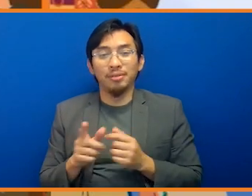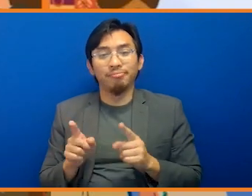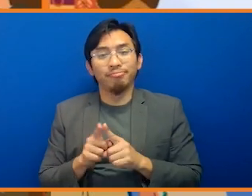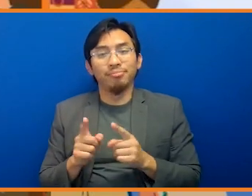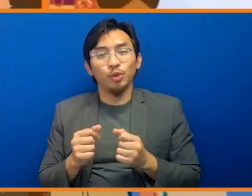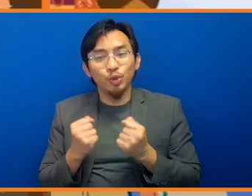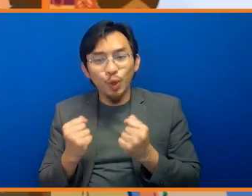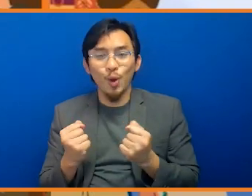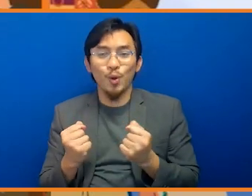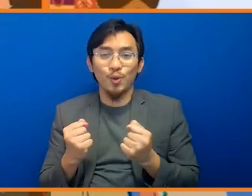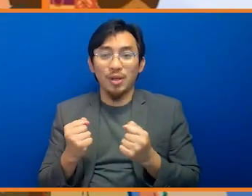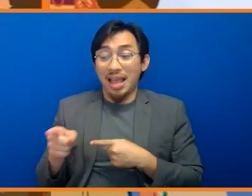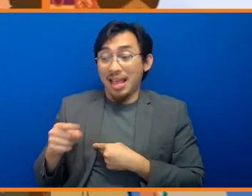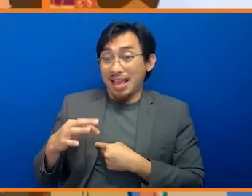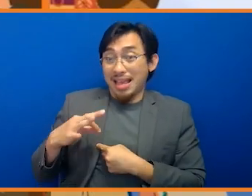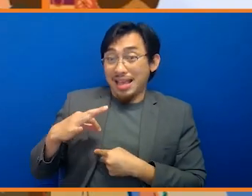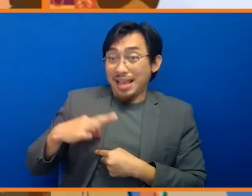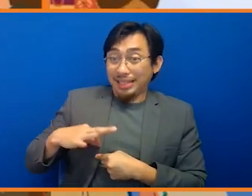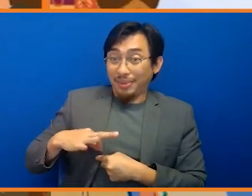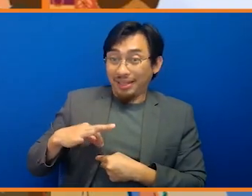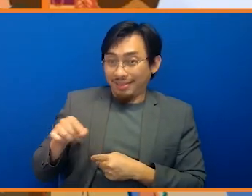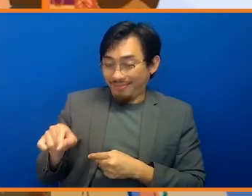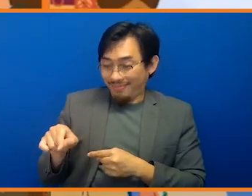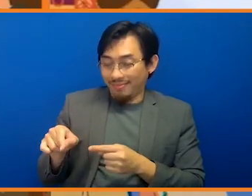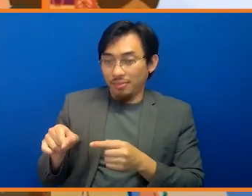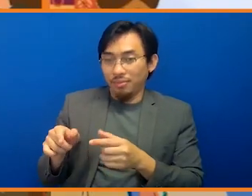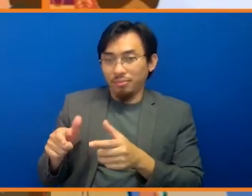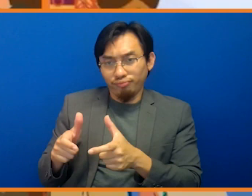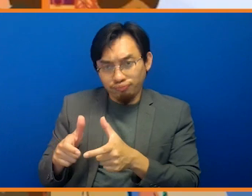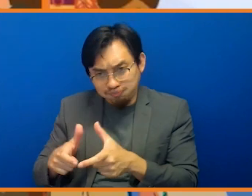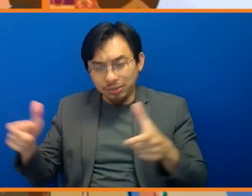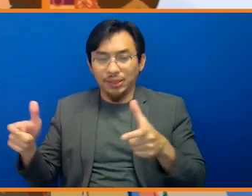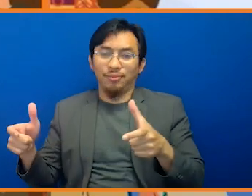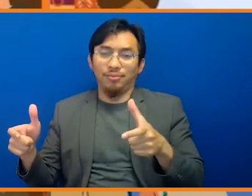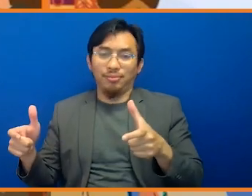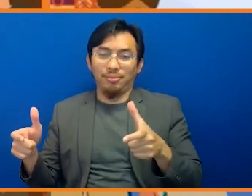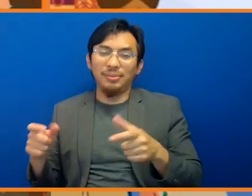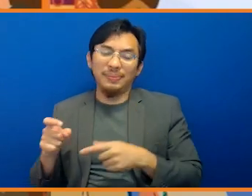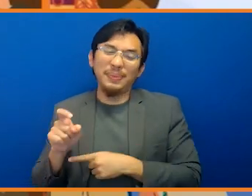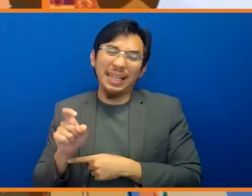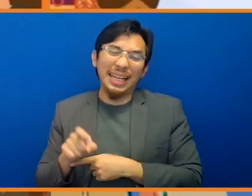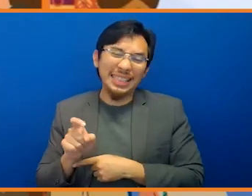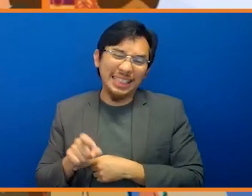to strengthen, to enhance this advantage.